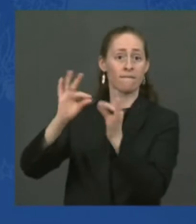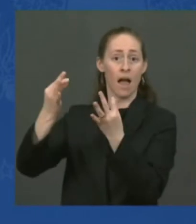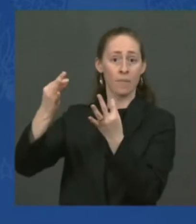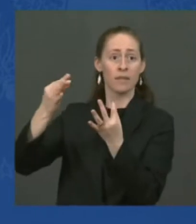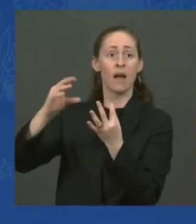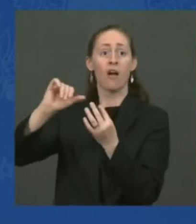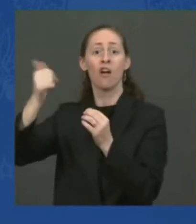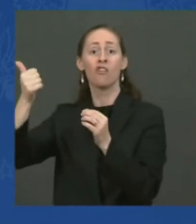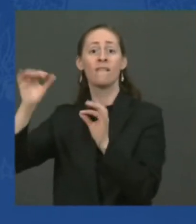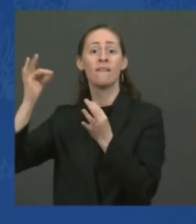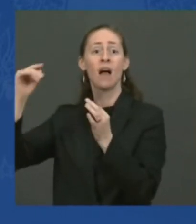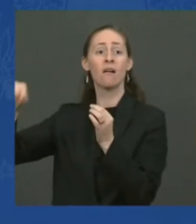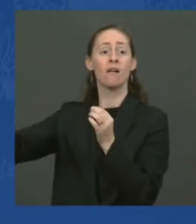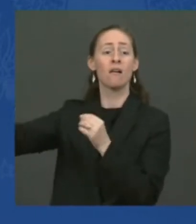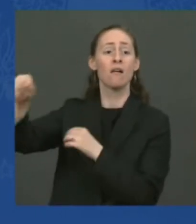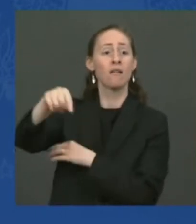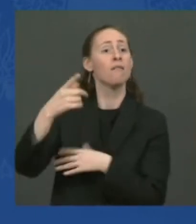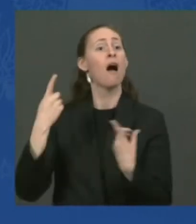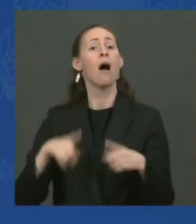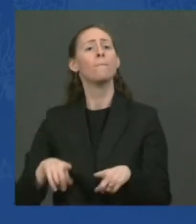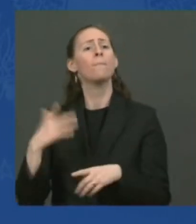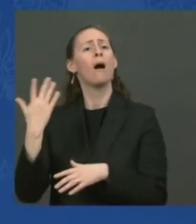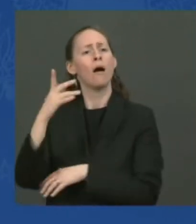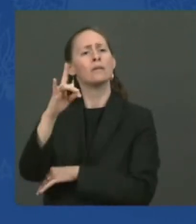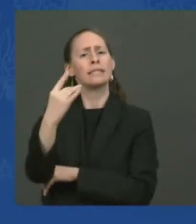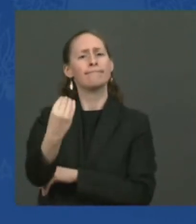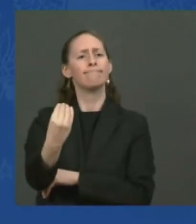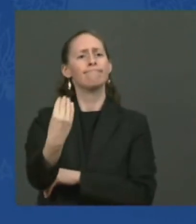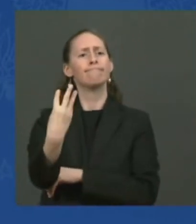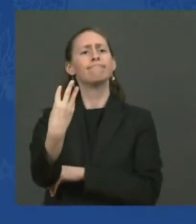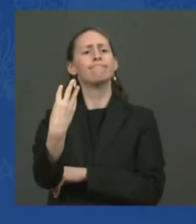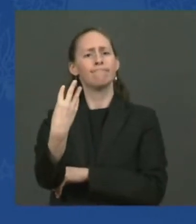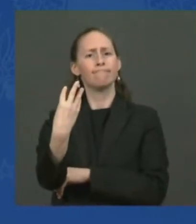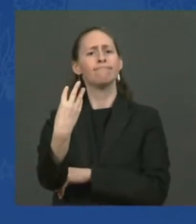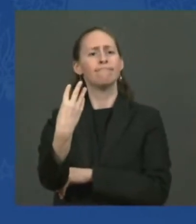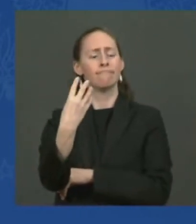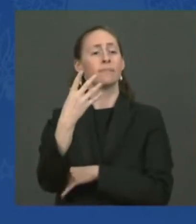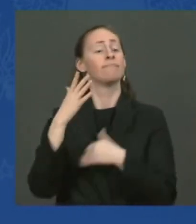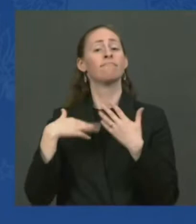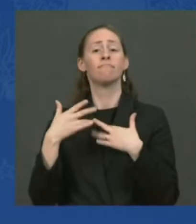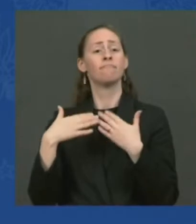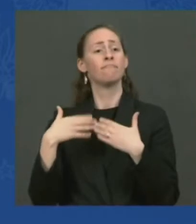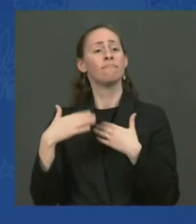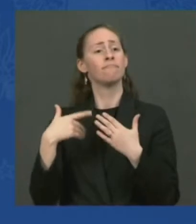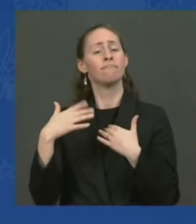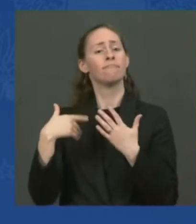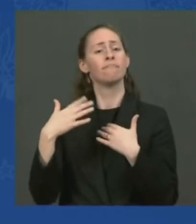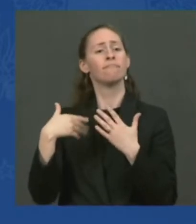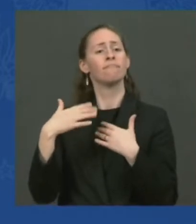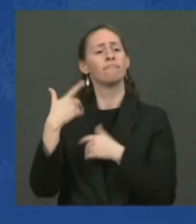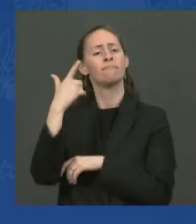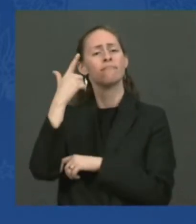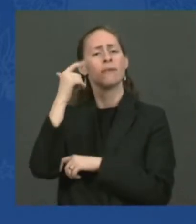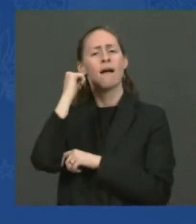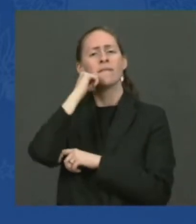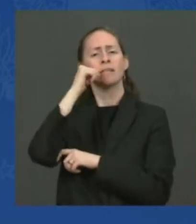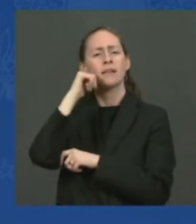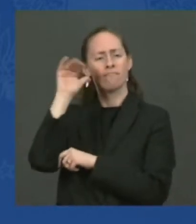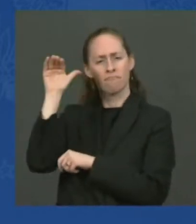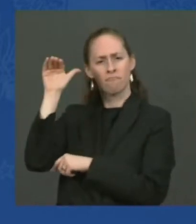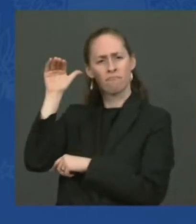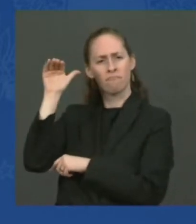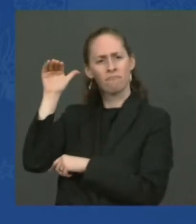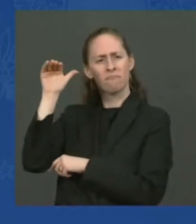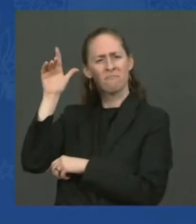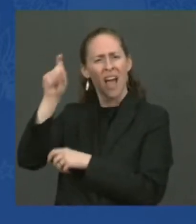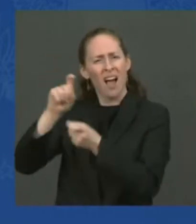a candle. Every day since that accident, they have pushed every single senator to support changes in our laws